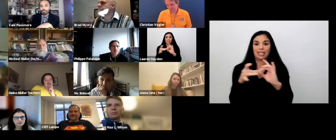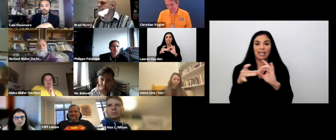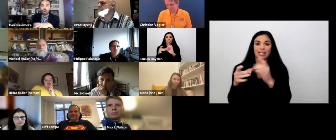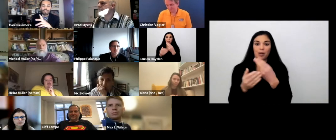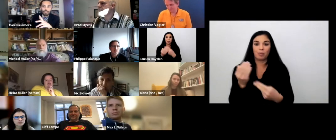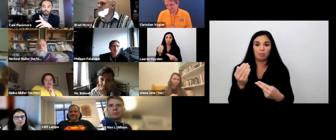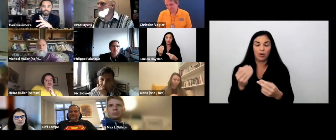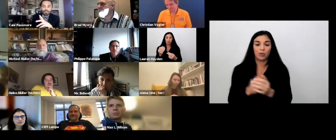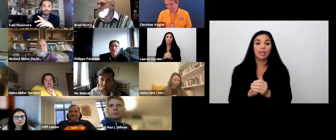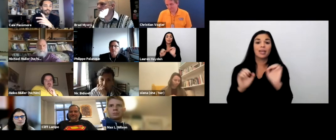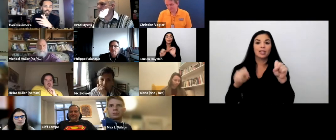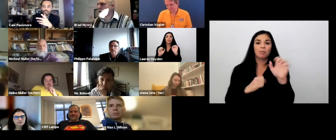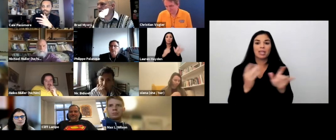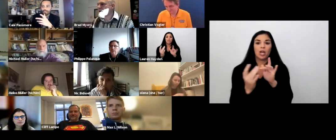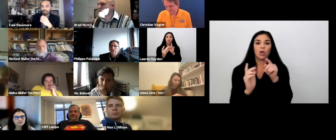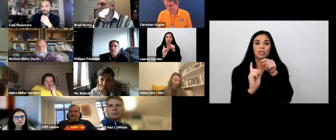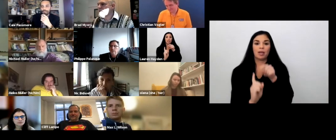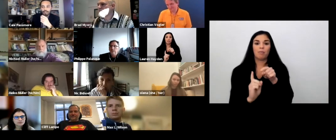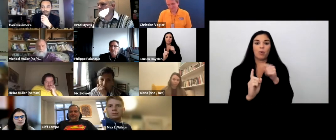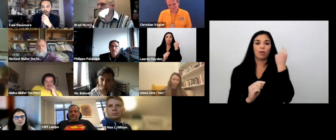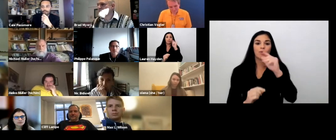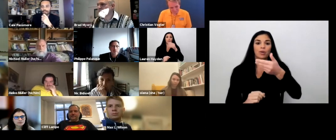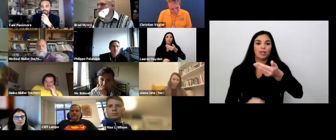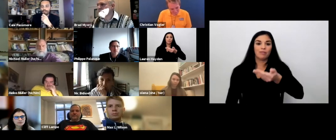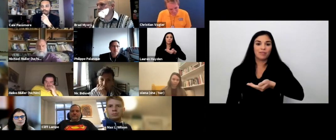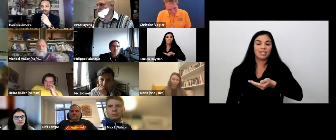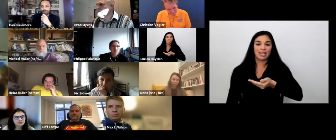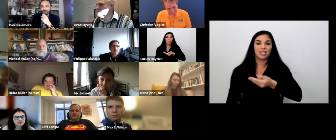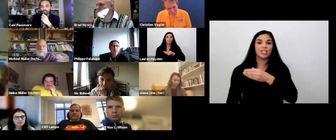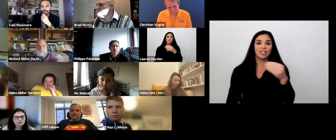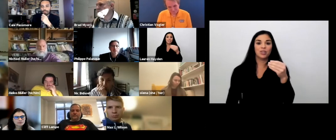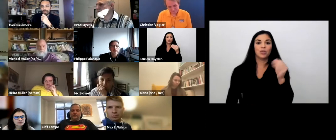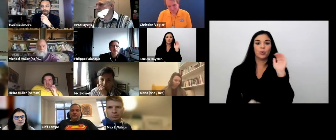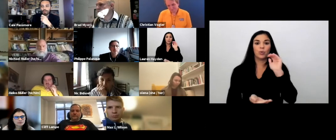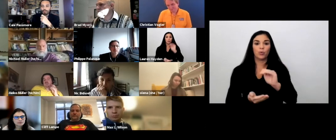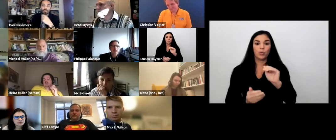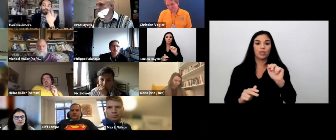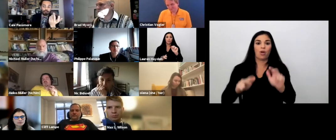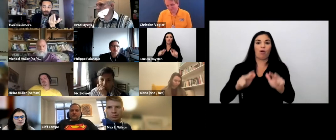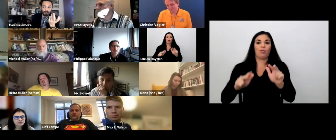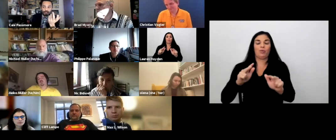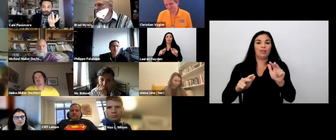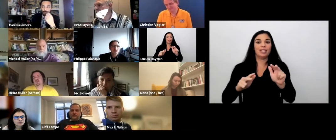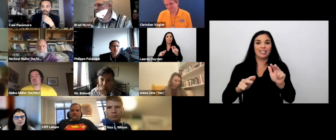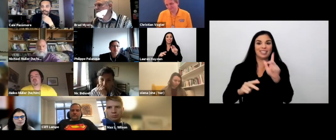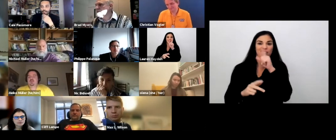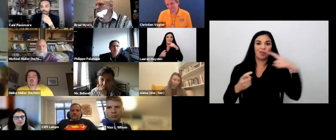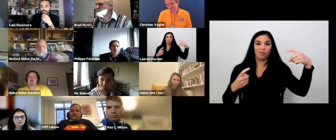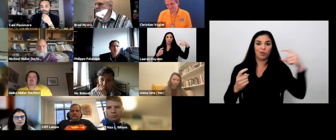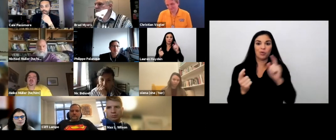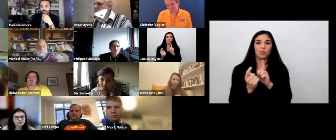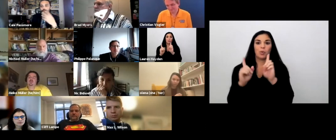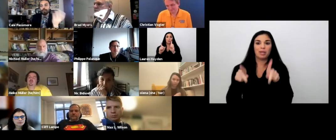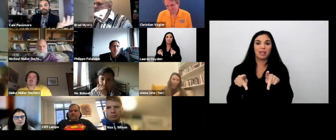could possibly be a contact point for invitations to diminish the awkwardness of entering into virtual meetups, which was previously mentioned.